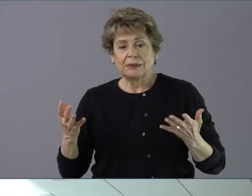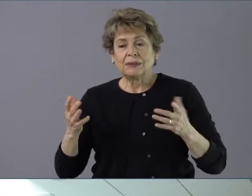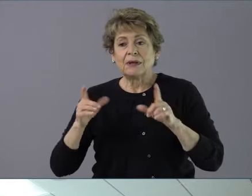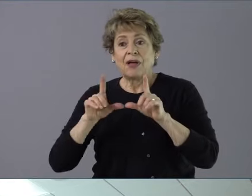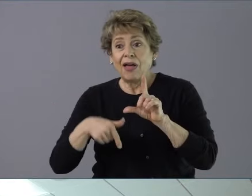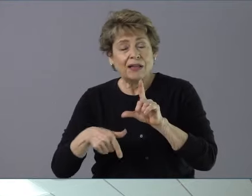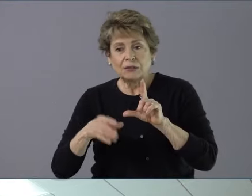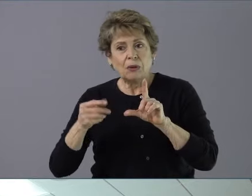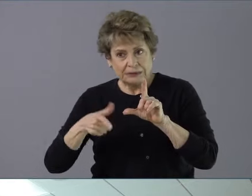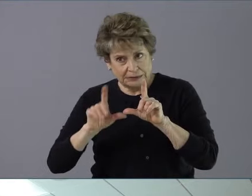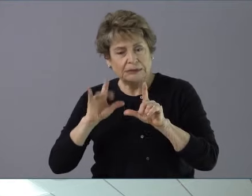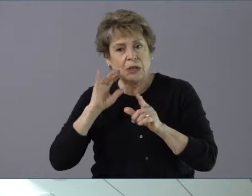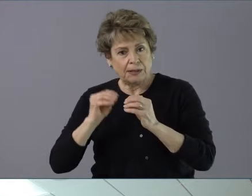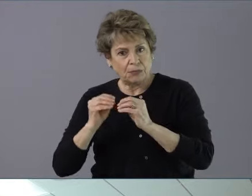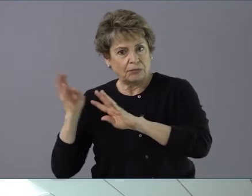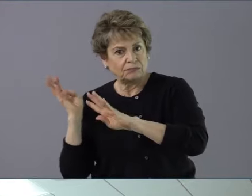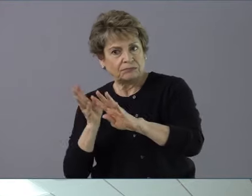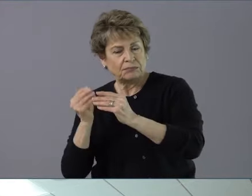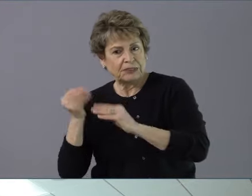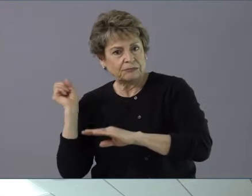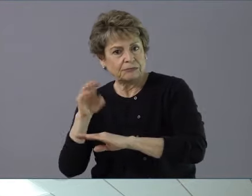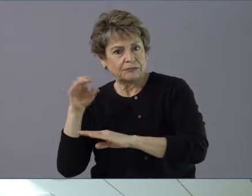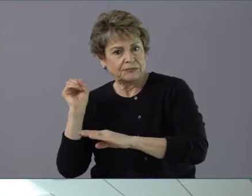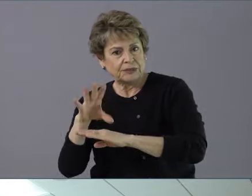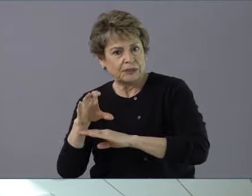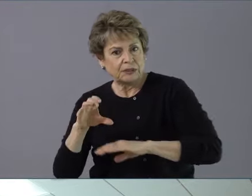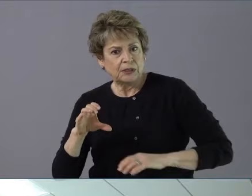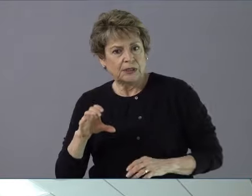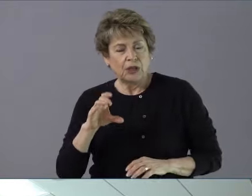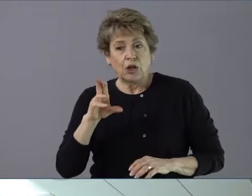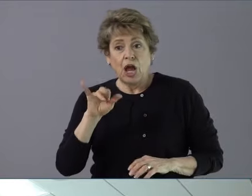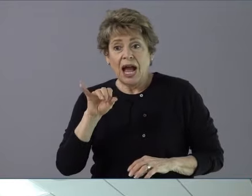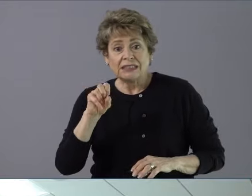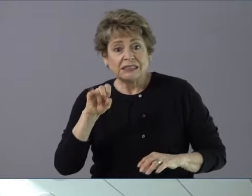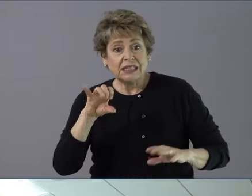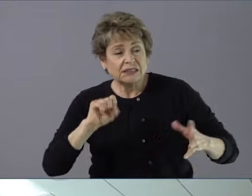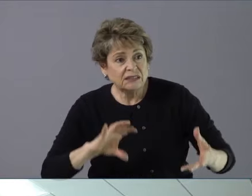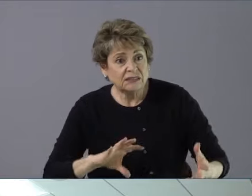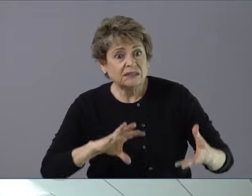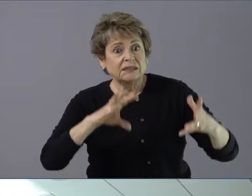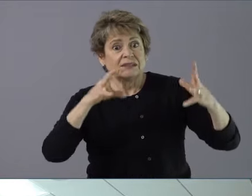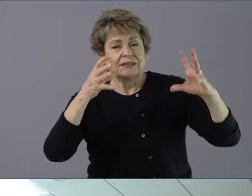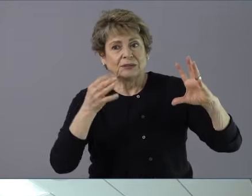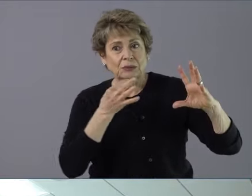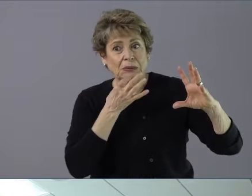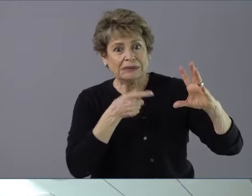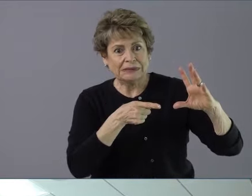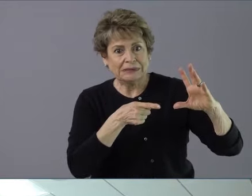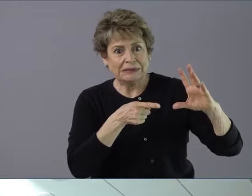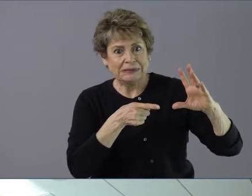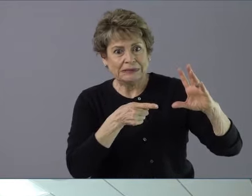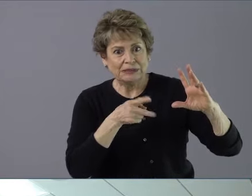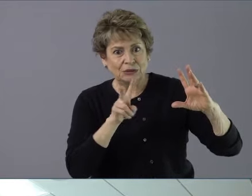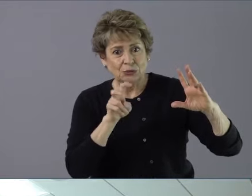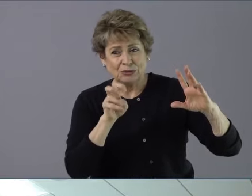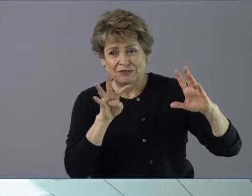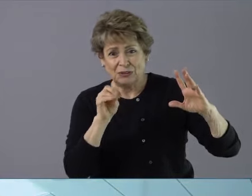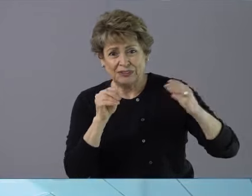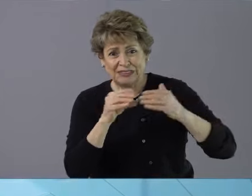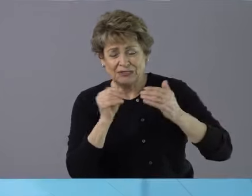on a state level to ensure that a lot of jobless Arizonans are not getting by on $240 a week? Thank you,